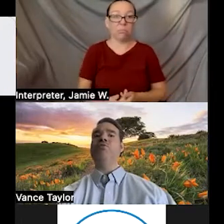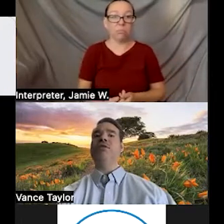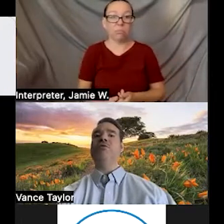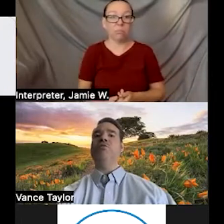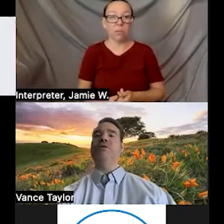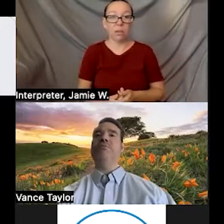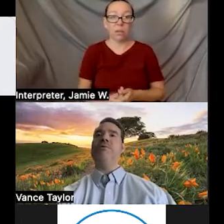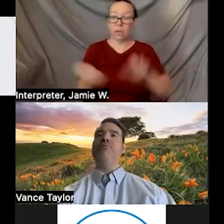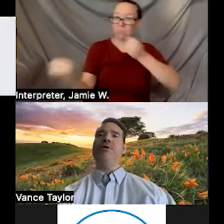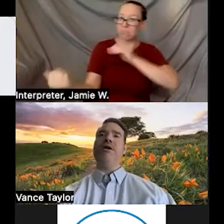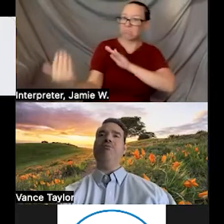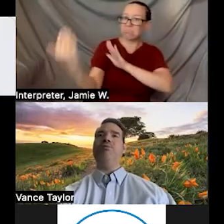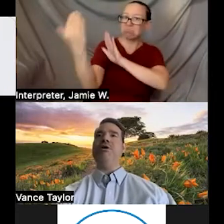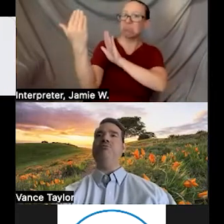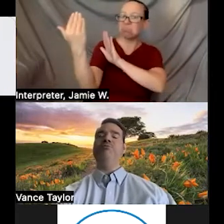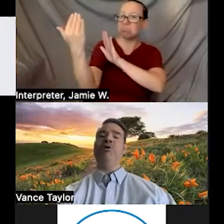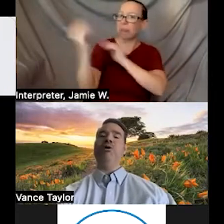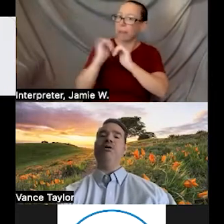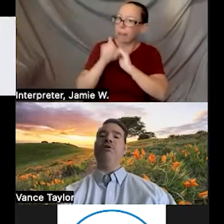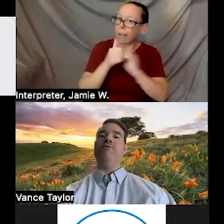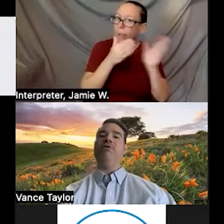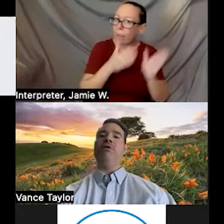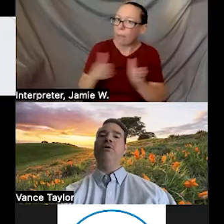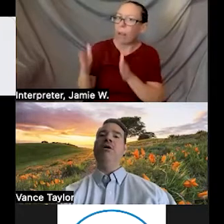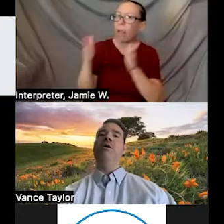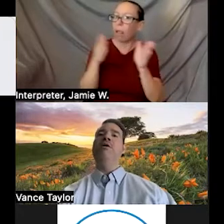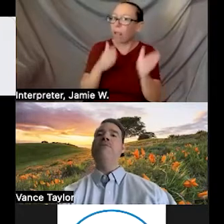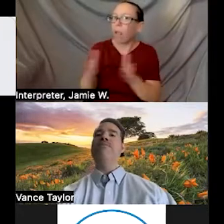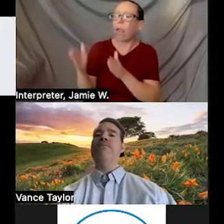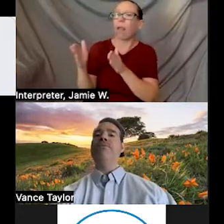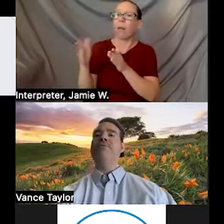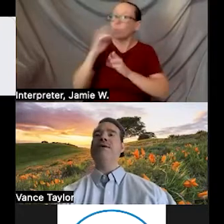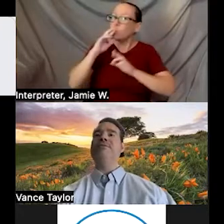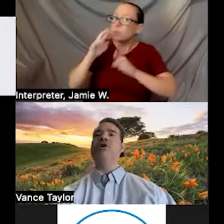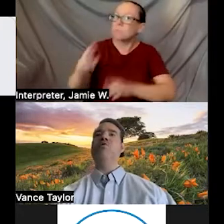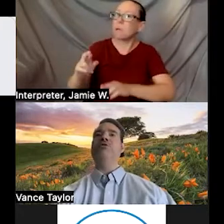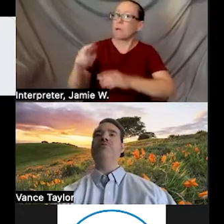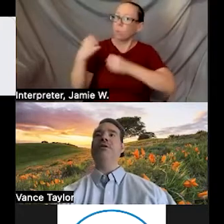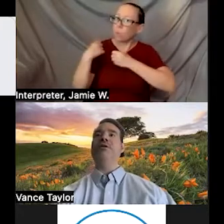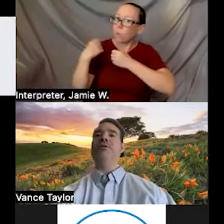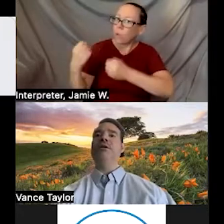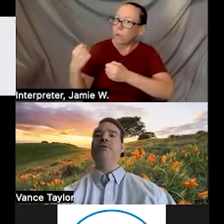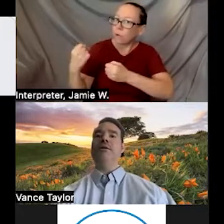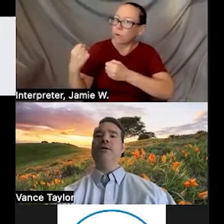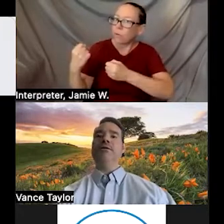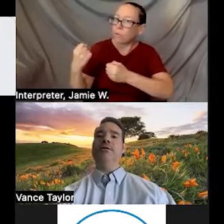addressing the way that we plan, prepare, respond, and recover hasn't always been